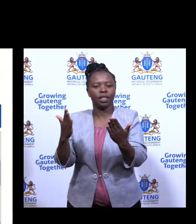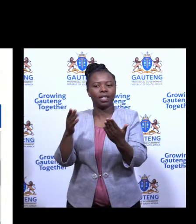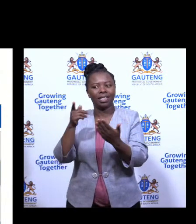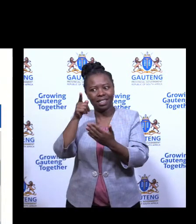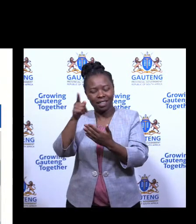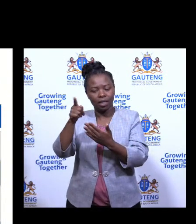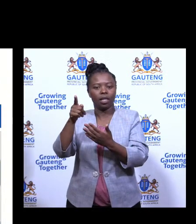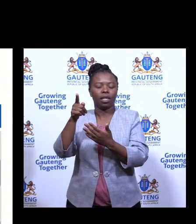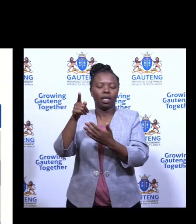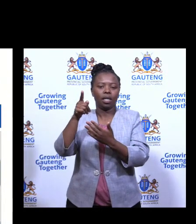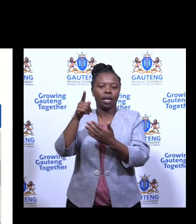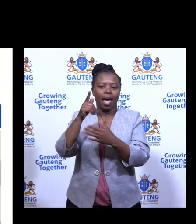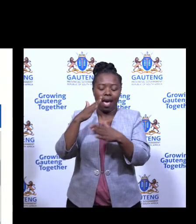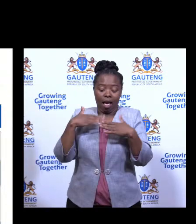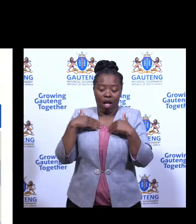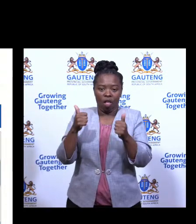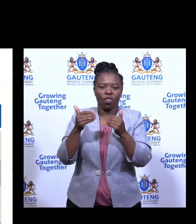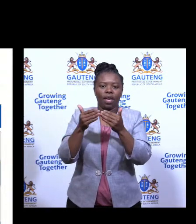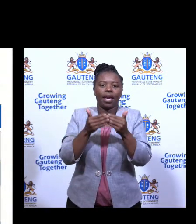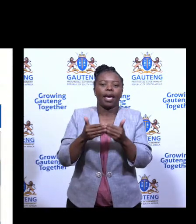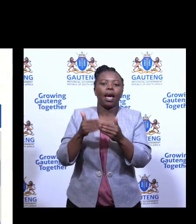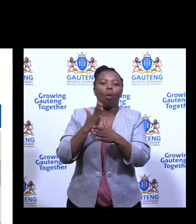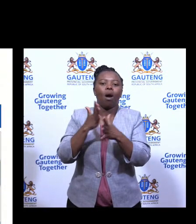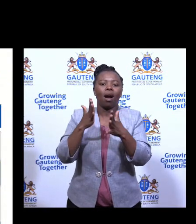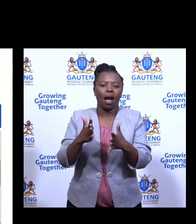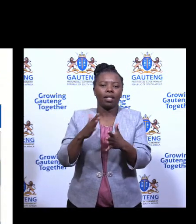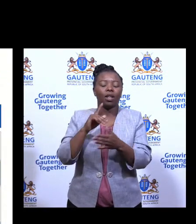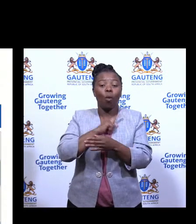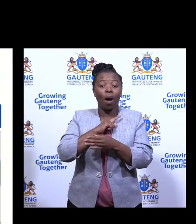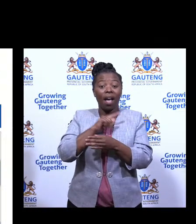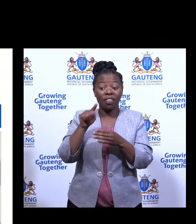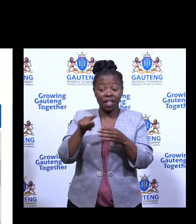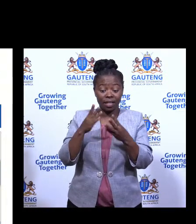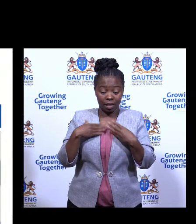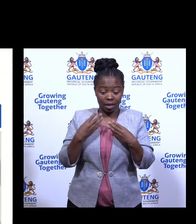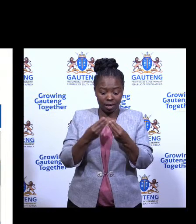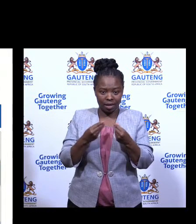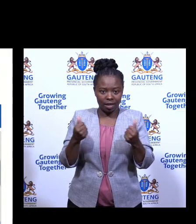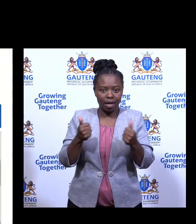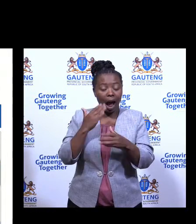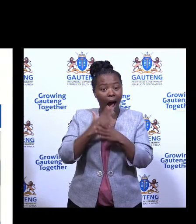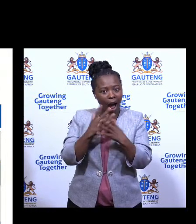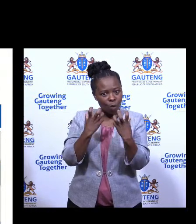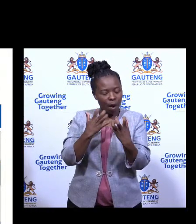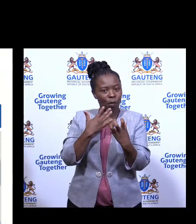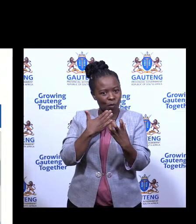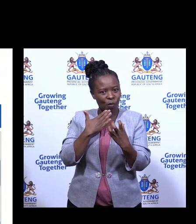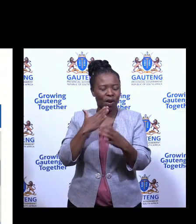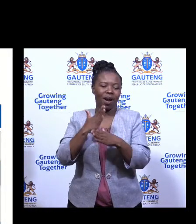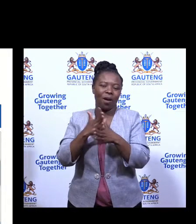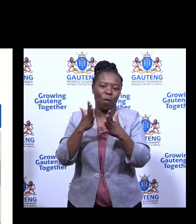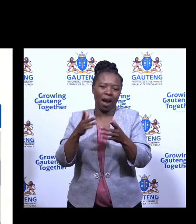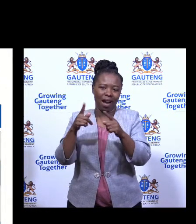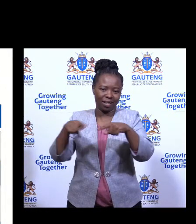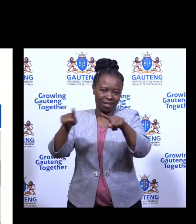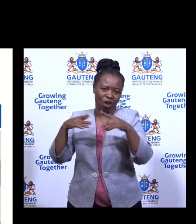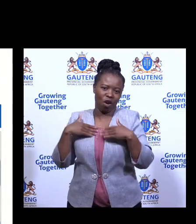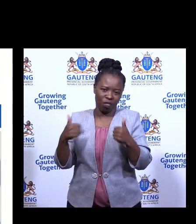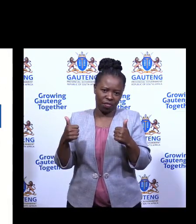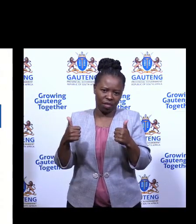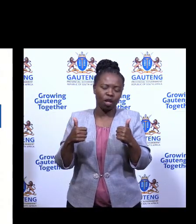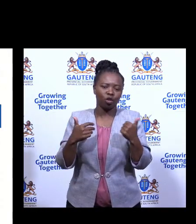these recoveries happen out of the hard work of the healthcare workers. Fewer